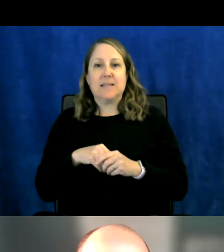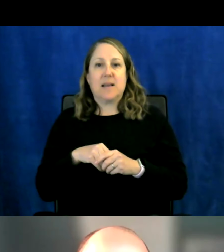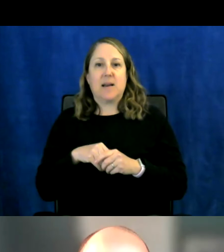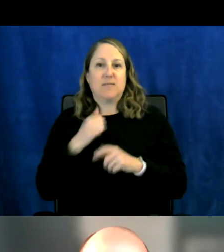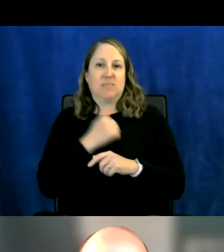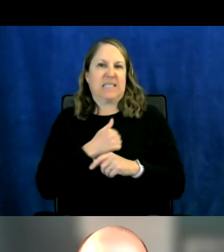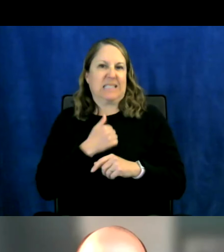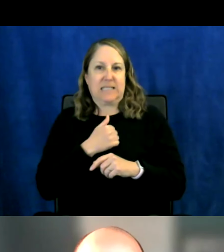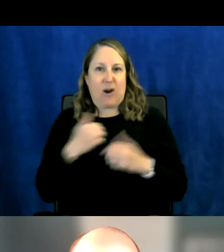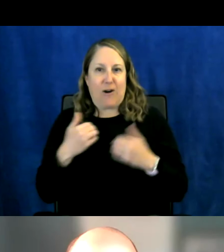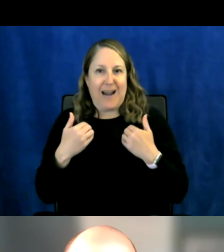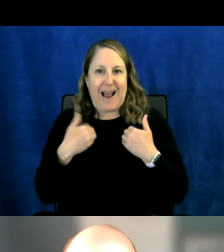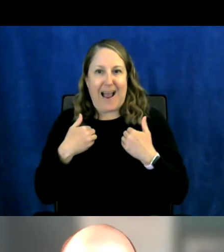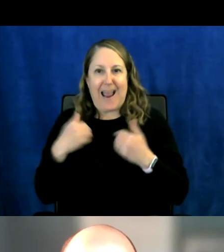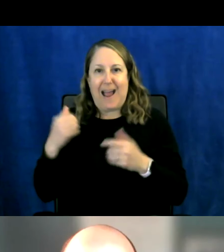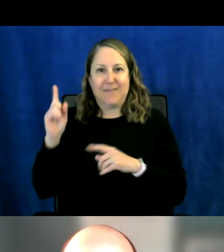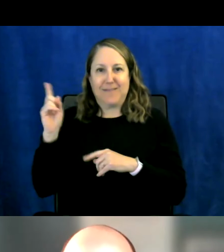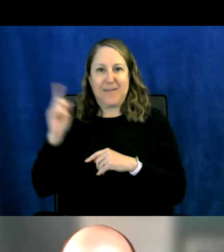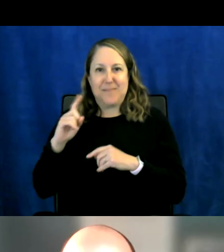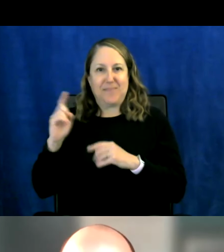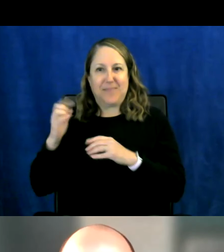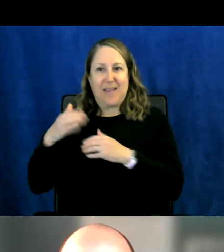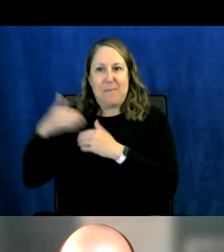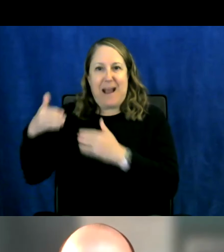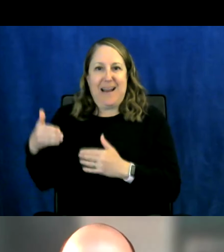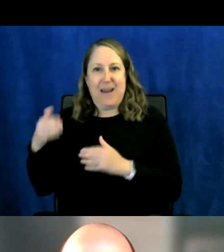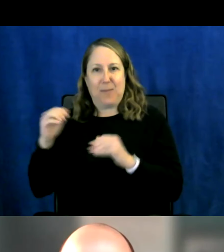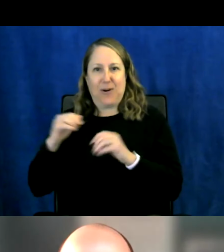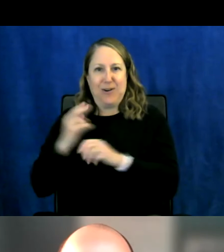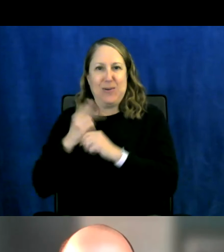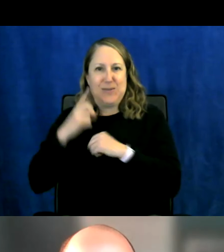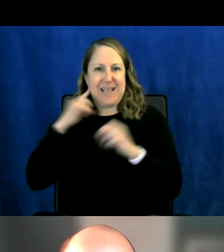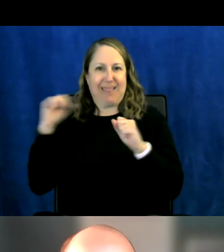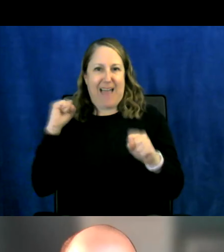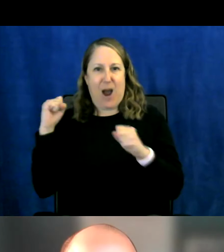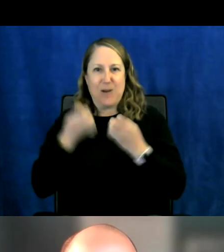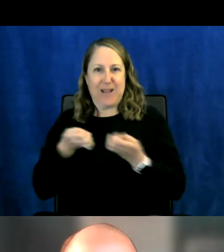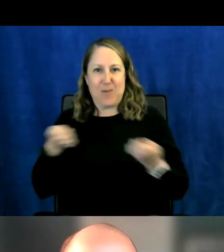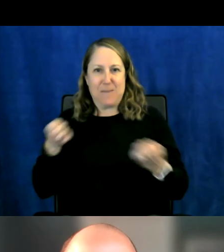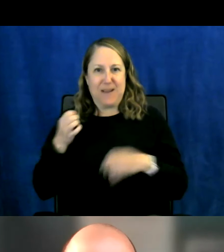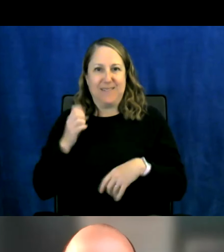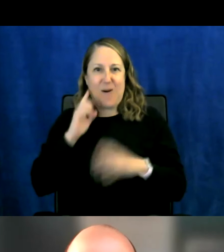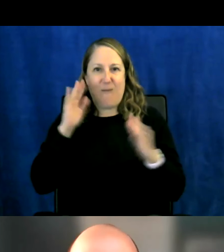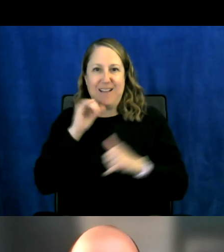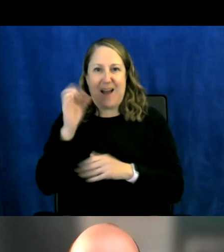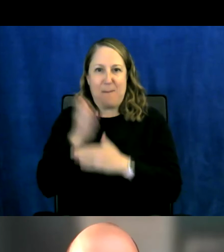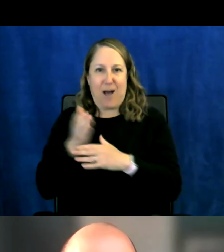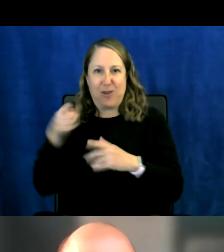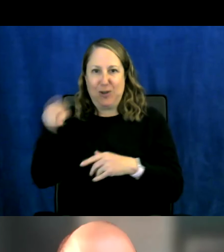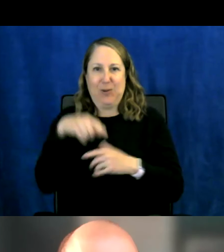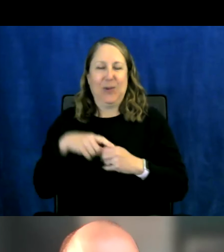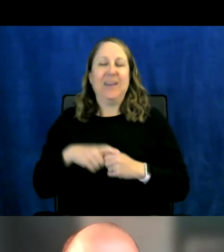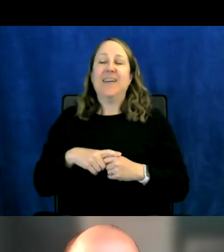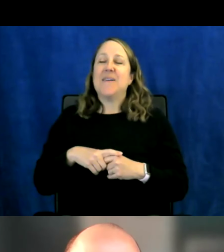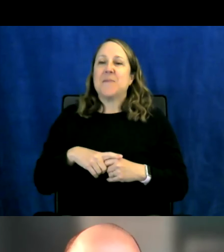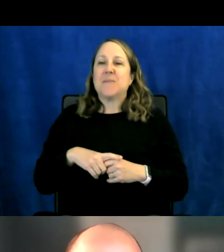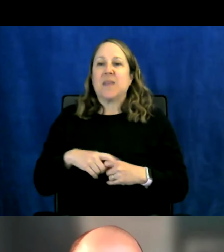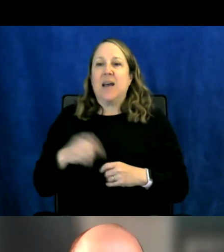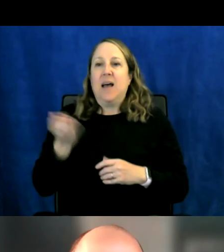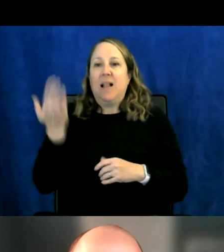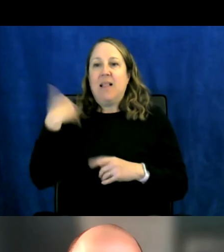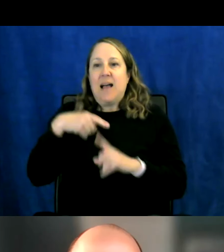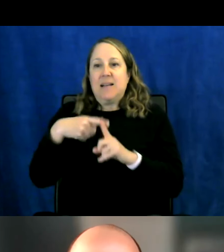got a neighbor running some loud equipment, so hopefully it's not too distracting for you all. It is for me. But last month, we